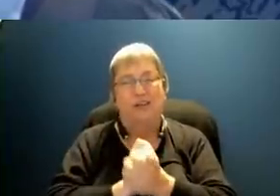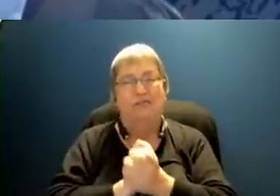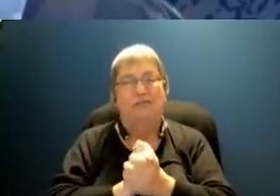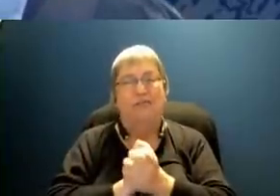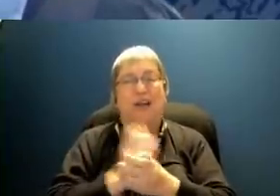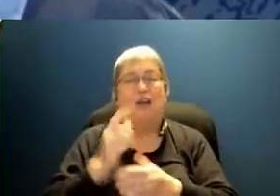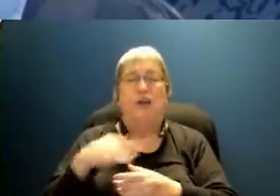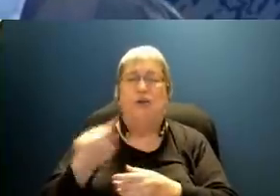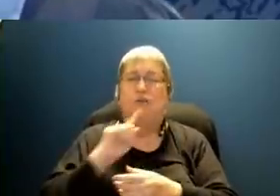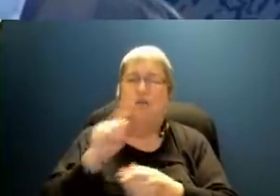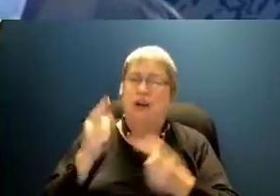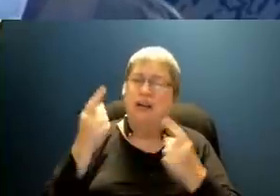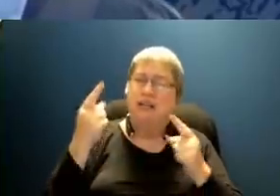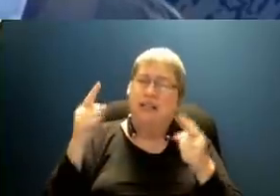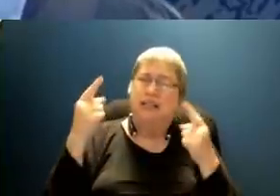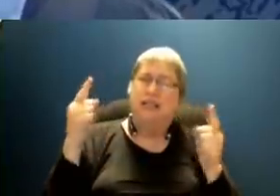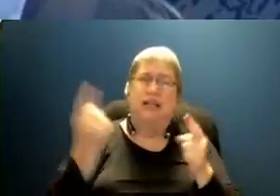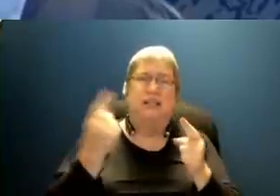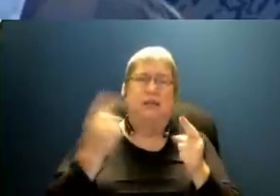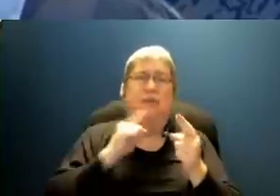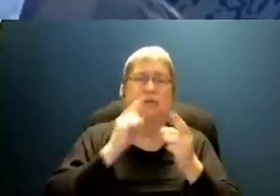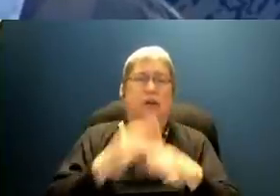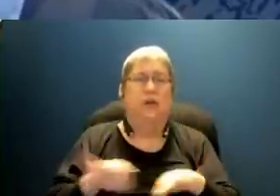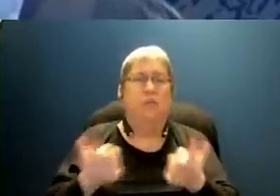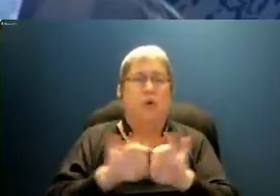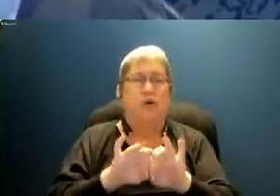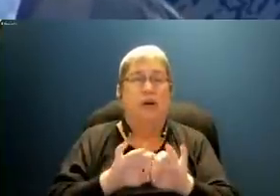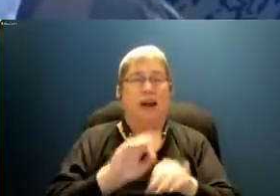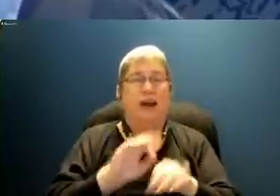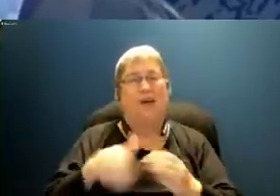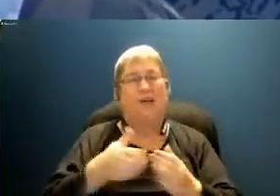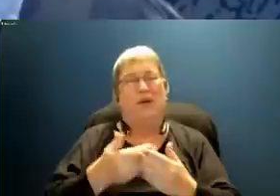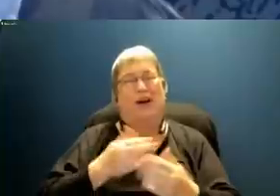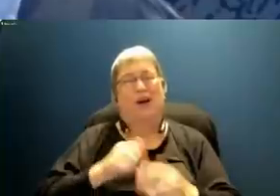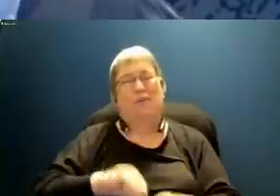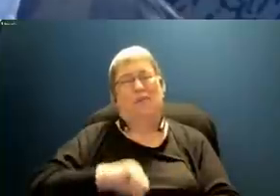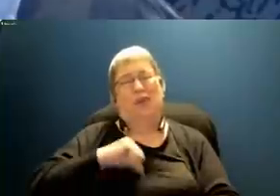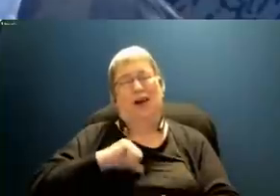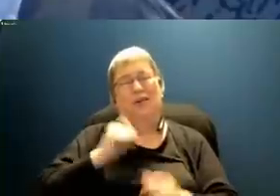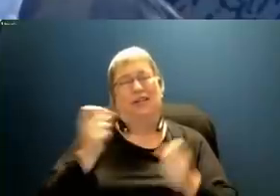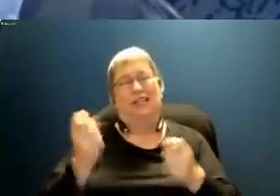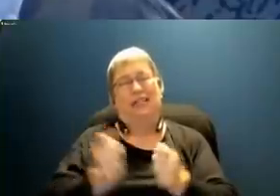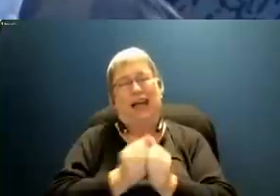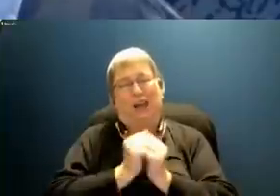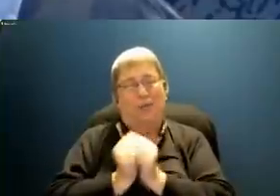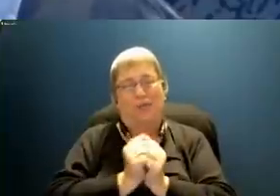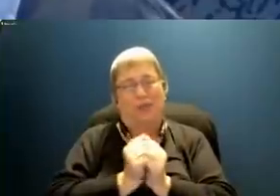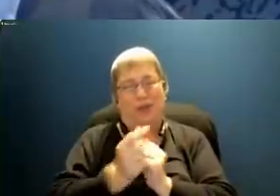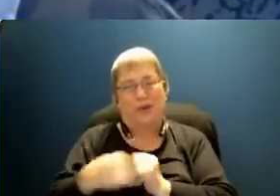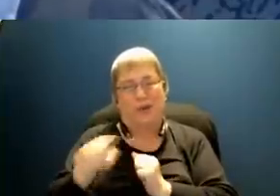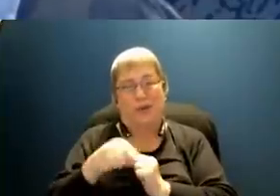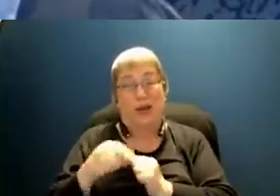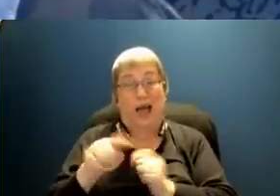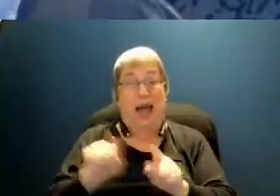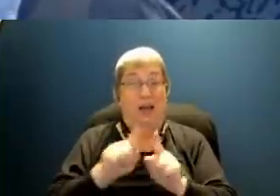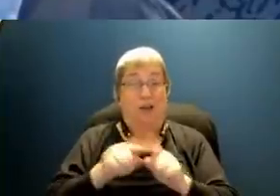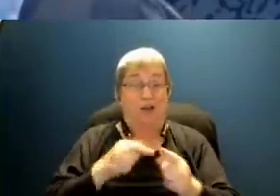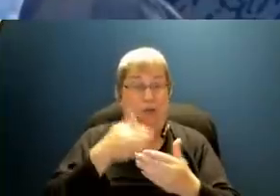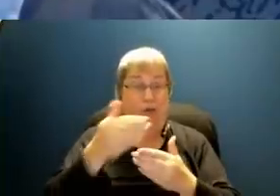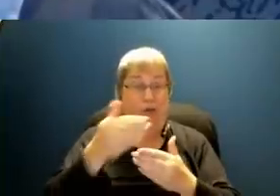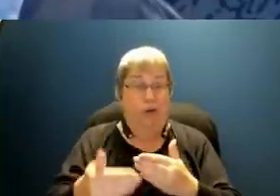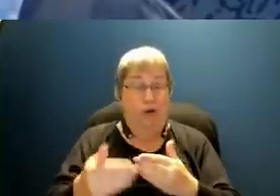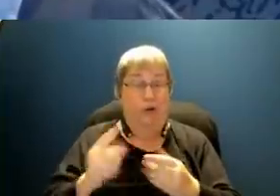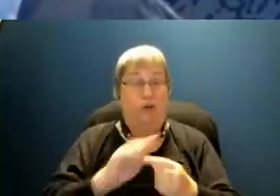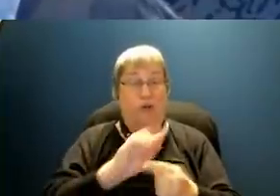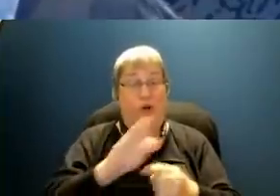meaningful and important, and we are all proud to celebrate with you as you move forward to the next stage of your life, career, and